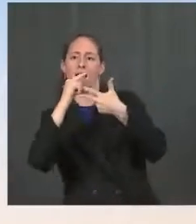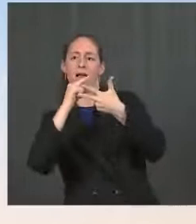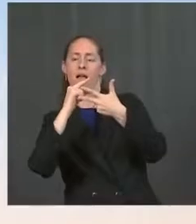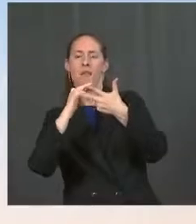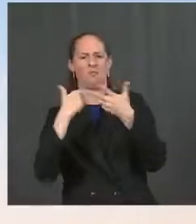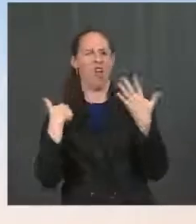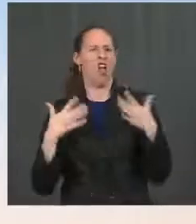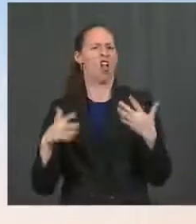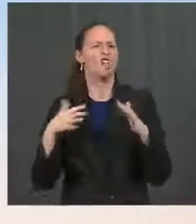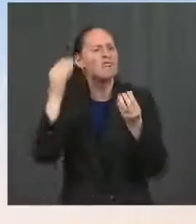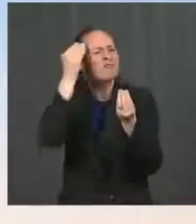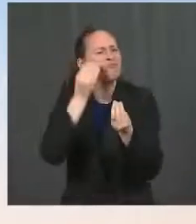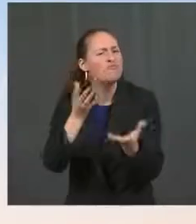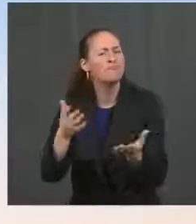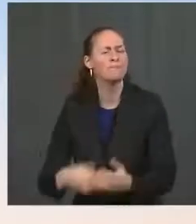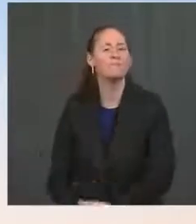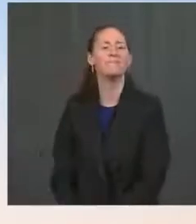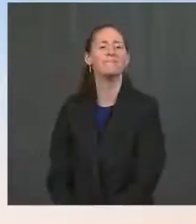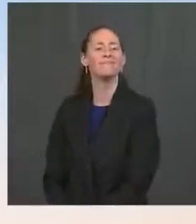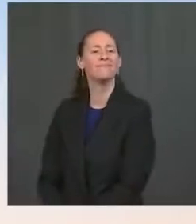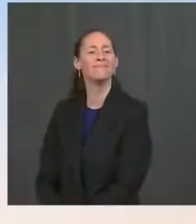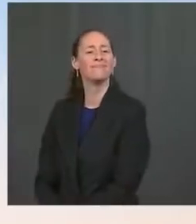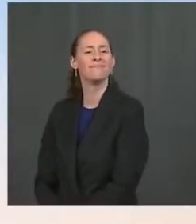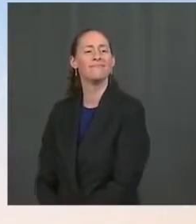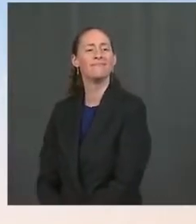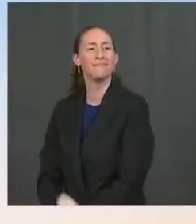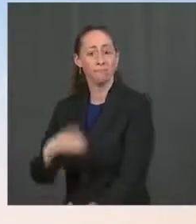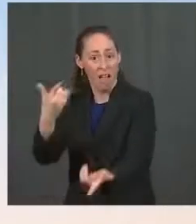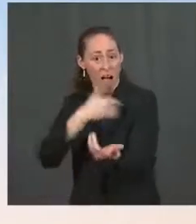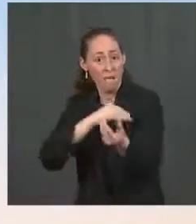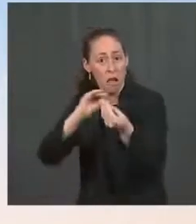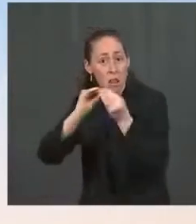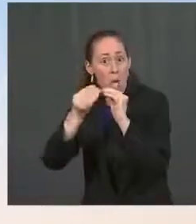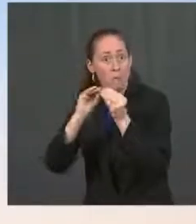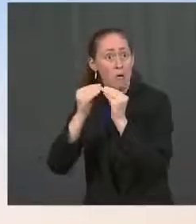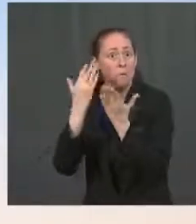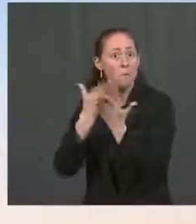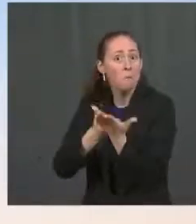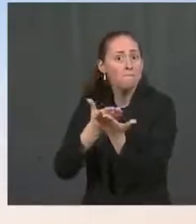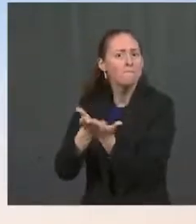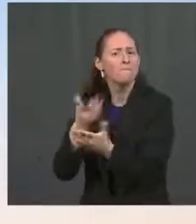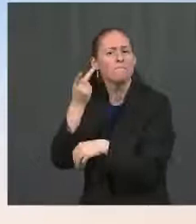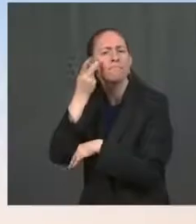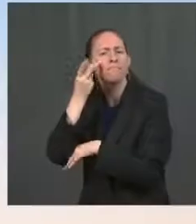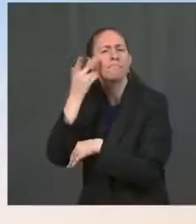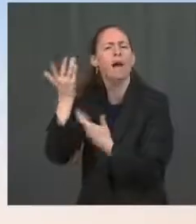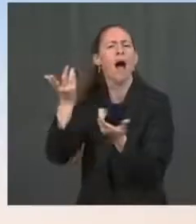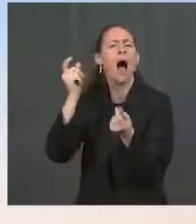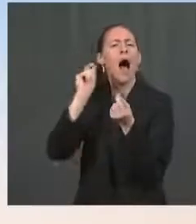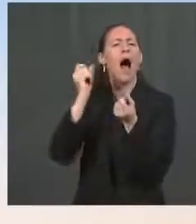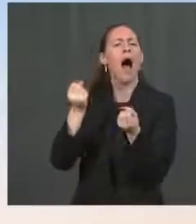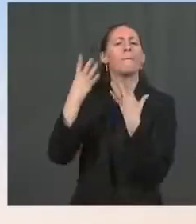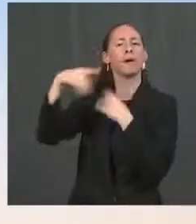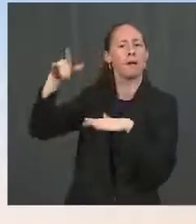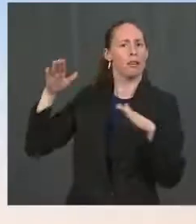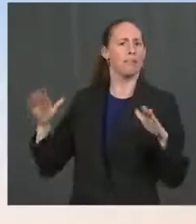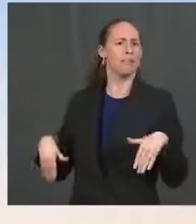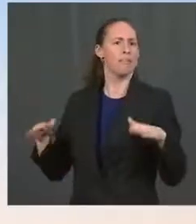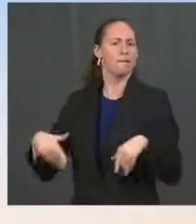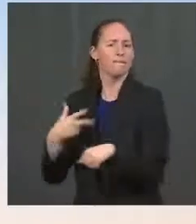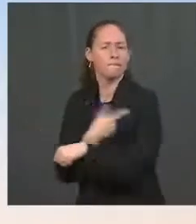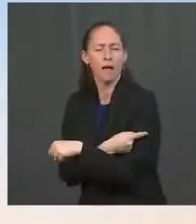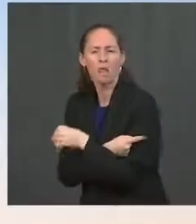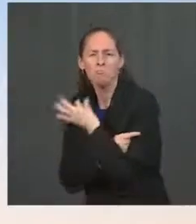to illustrate how many federal workers have not been vaccinated yet, or how many have? Well, that's been the attestation process that's